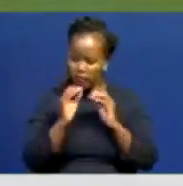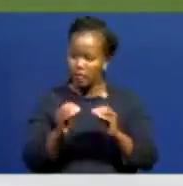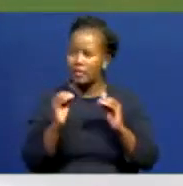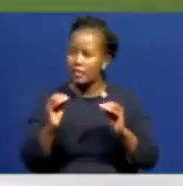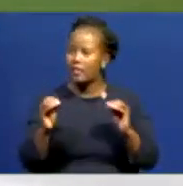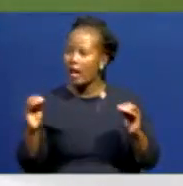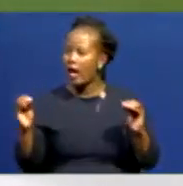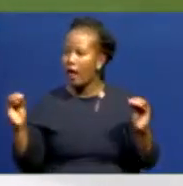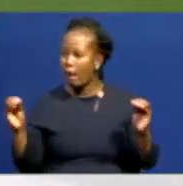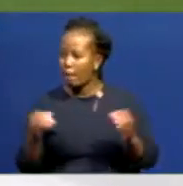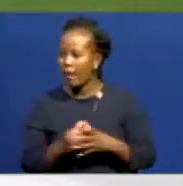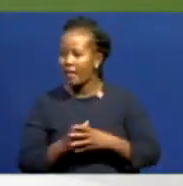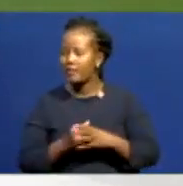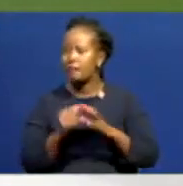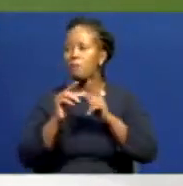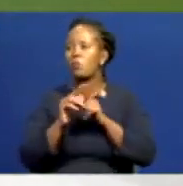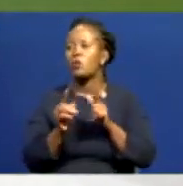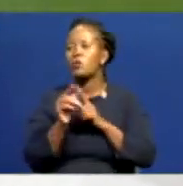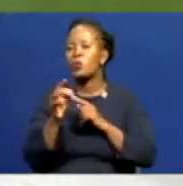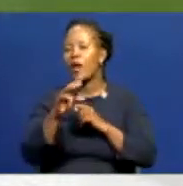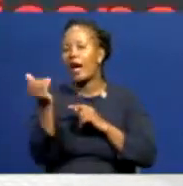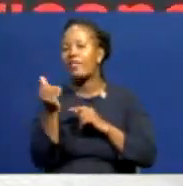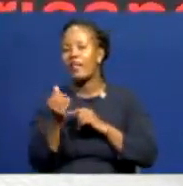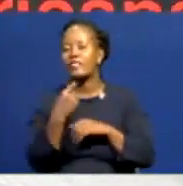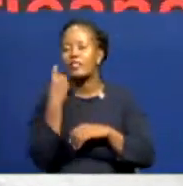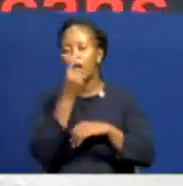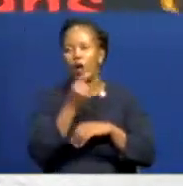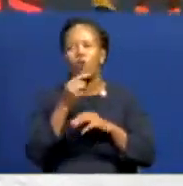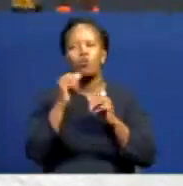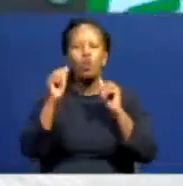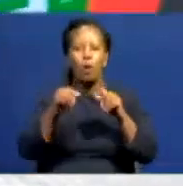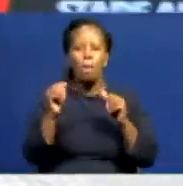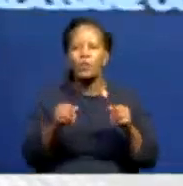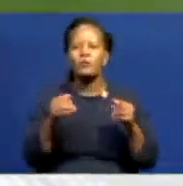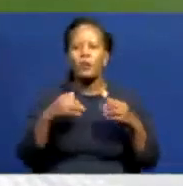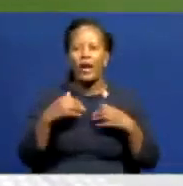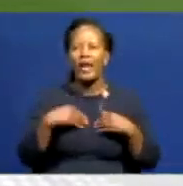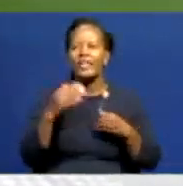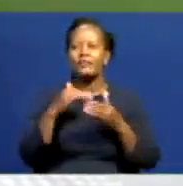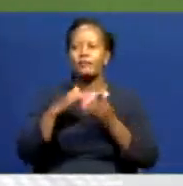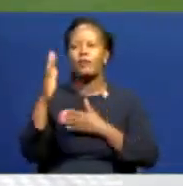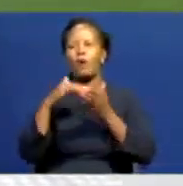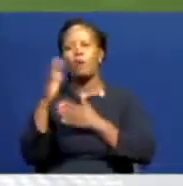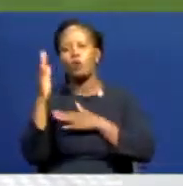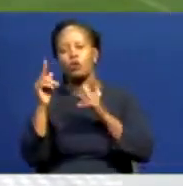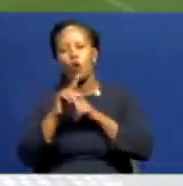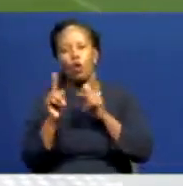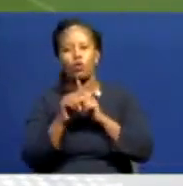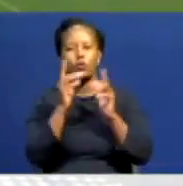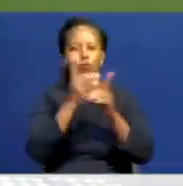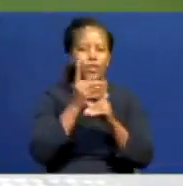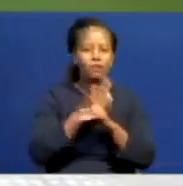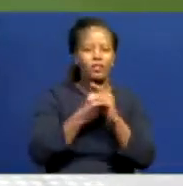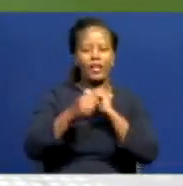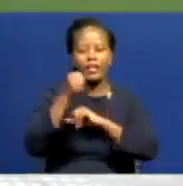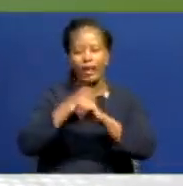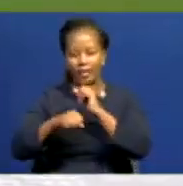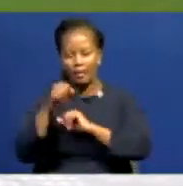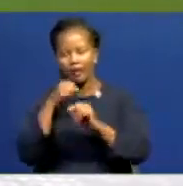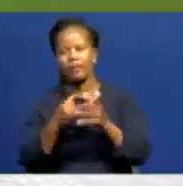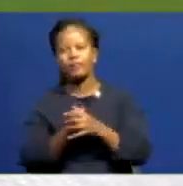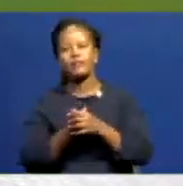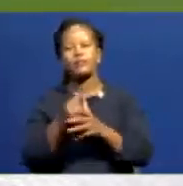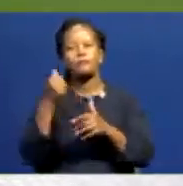Jiku, the right yeah. back, Jiku doing a lot of the goal scorer as well. Yeah. Outstanding in that particular I think he's a modern type of wing